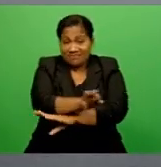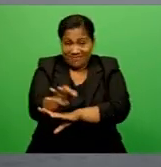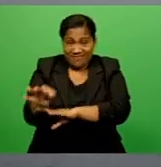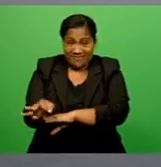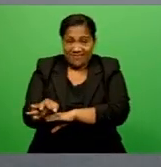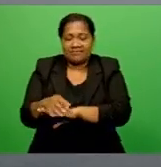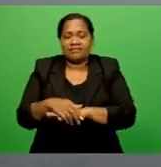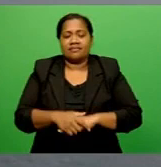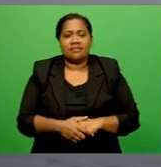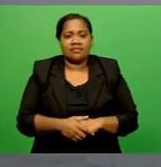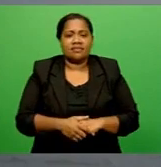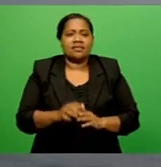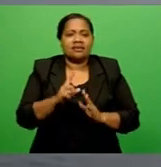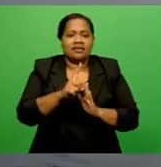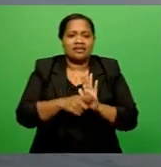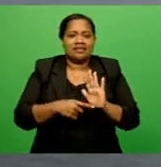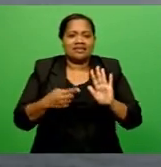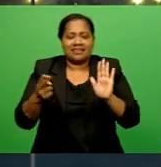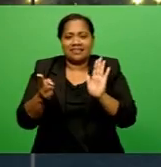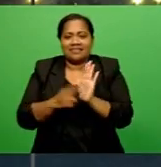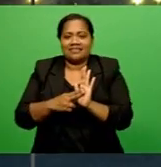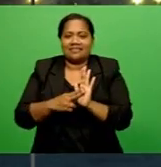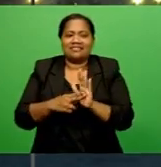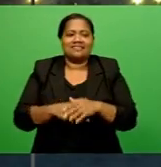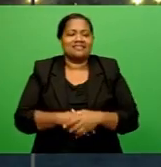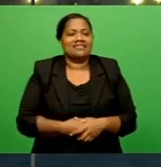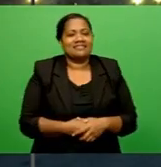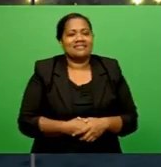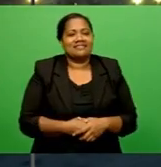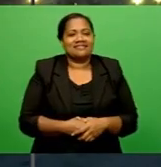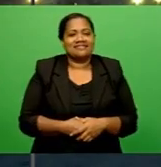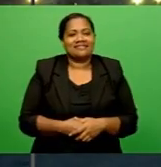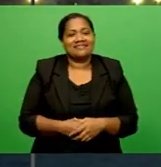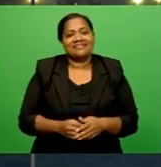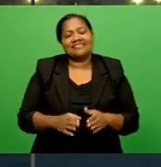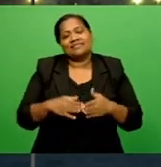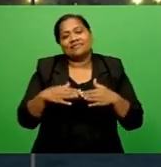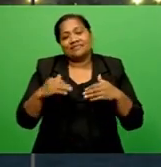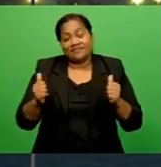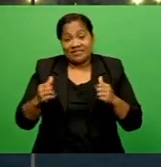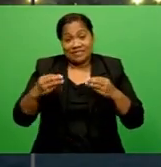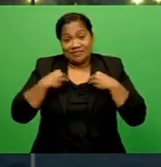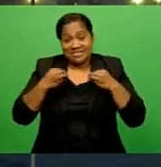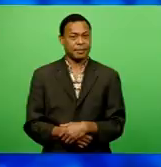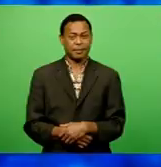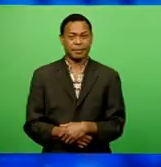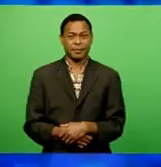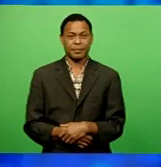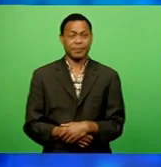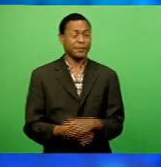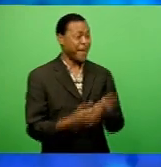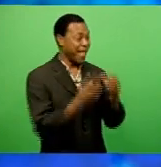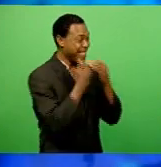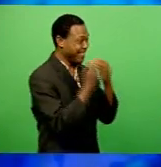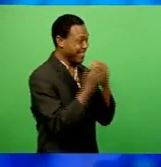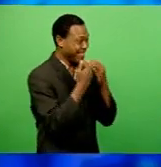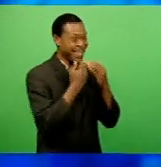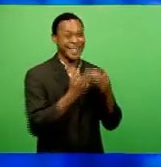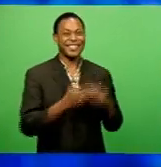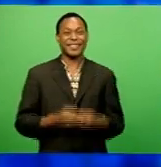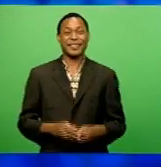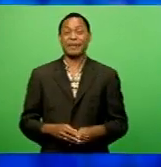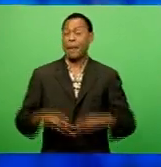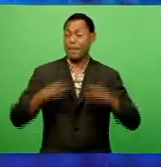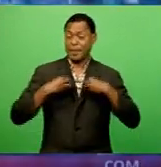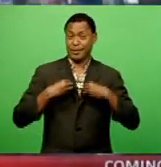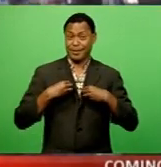Jose Yananunga, FBC News. And time now for Business with Whitney. Thanks, Edwin. Coming up in business